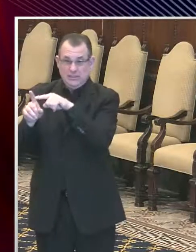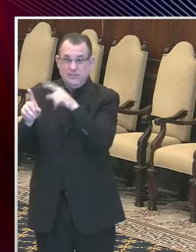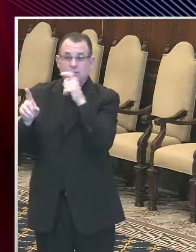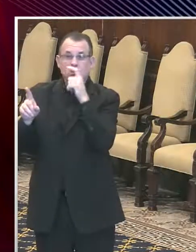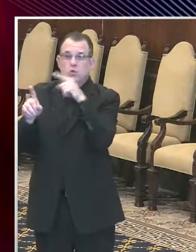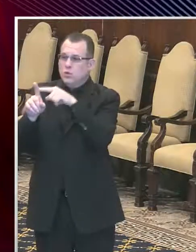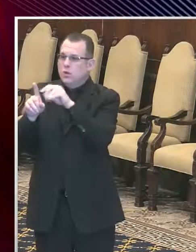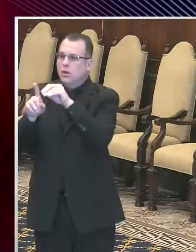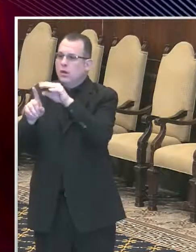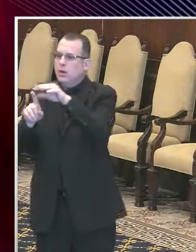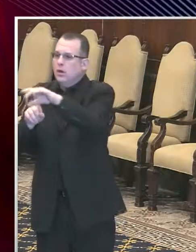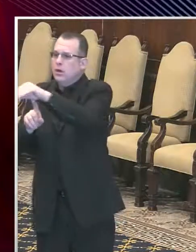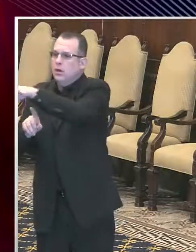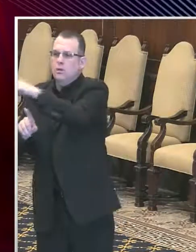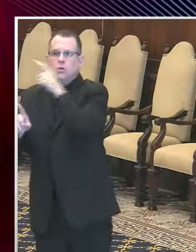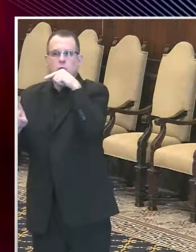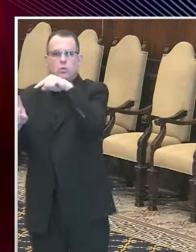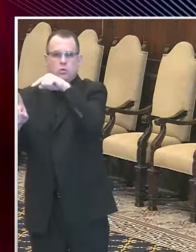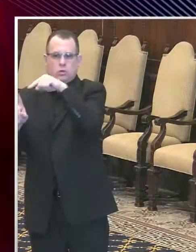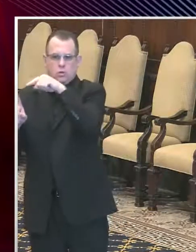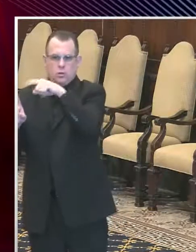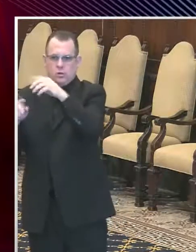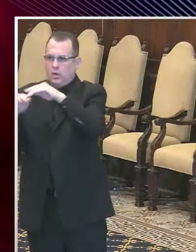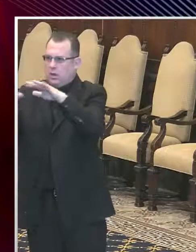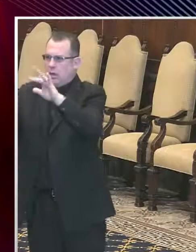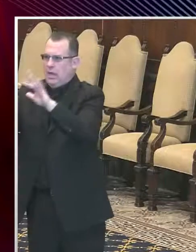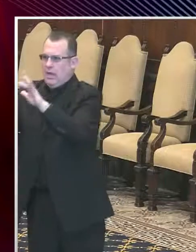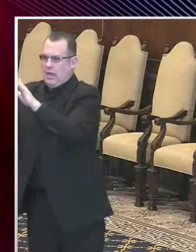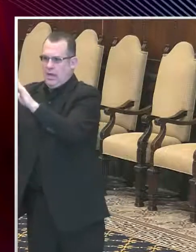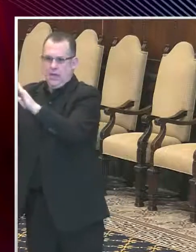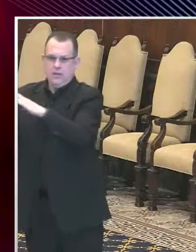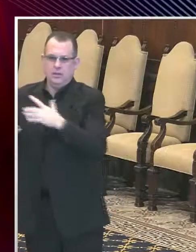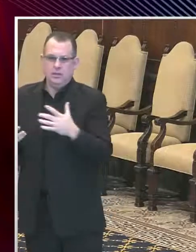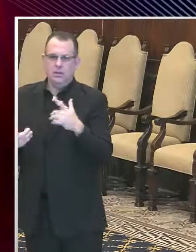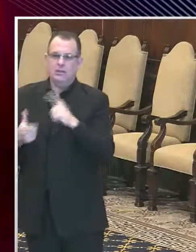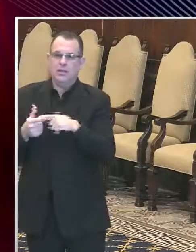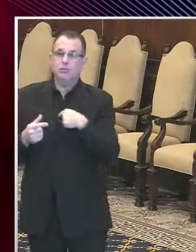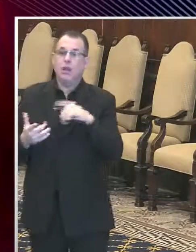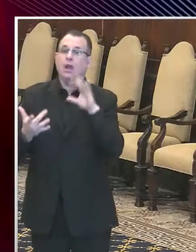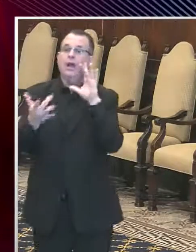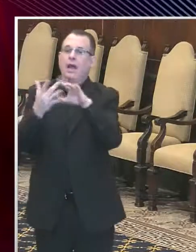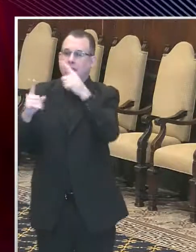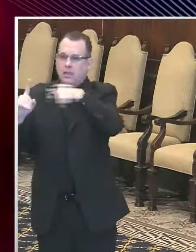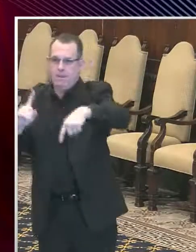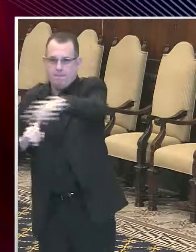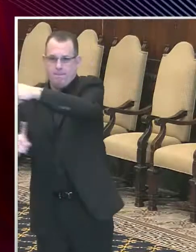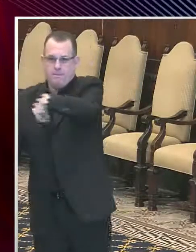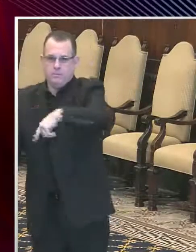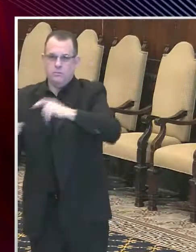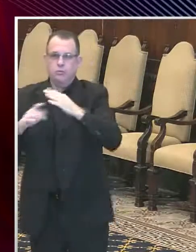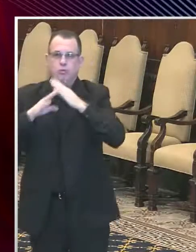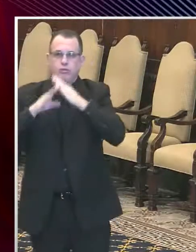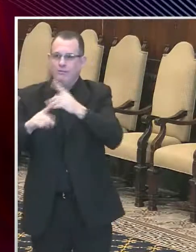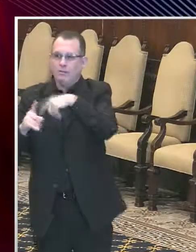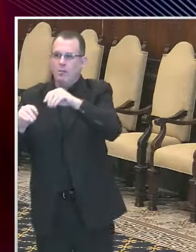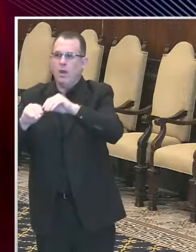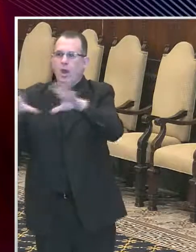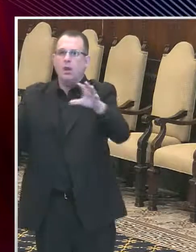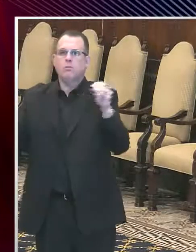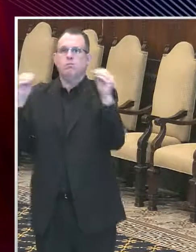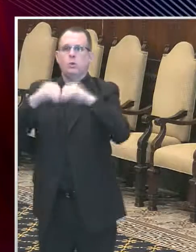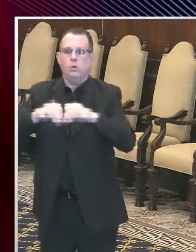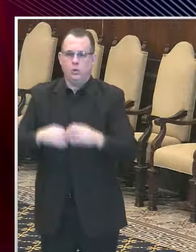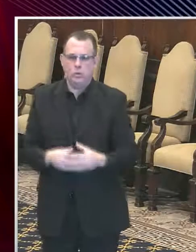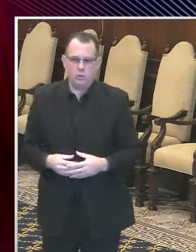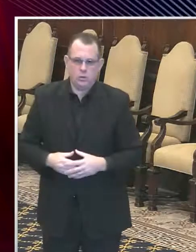exposed, who we would call contacts. And then you take steps with those contacts to prevent them from passing the infection on to others. So if you can stop off the chain